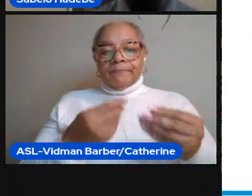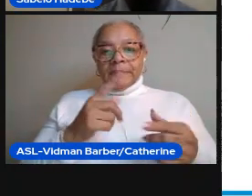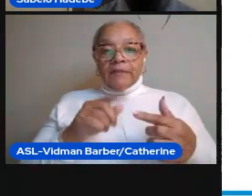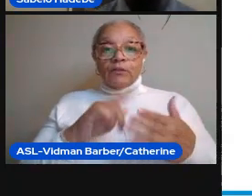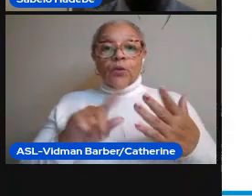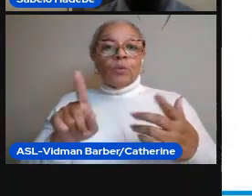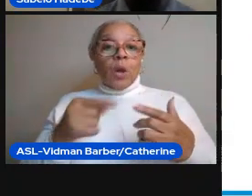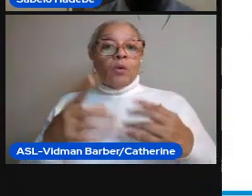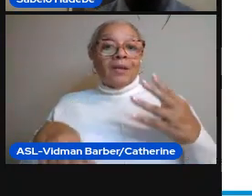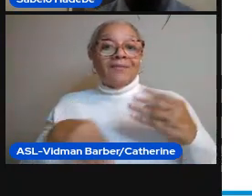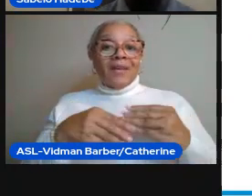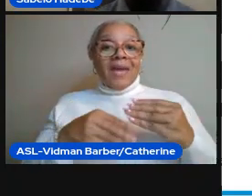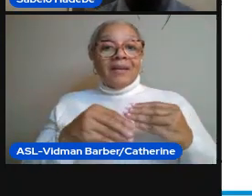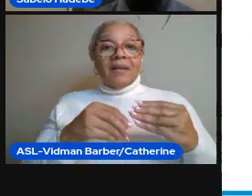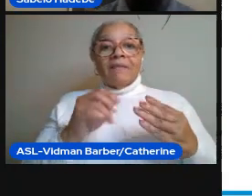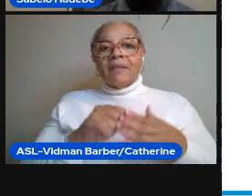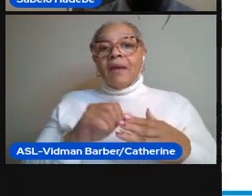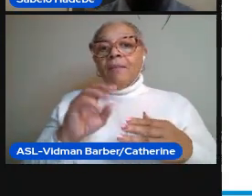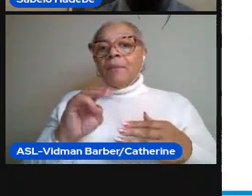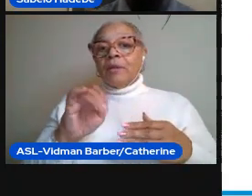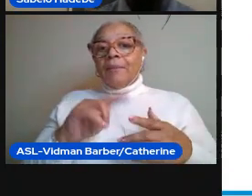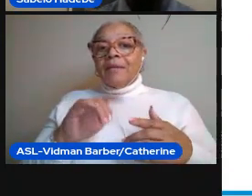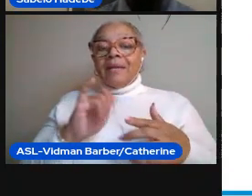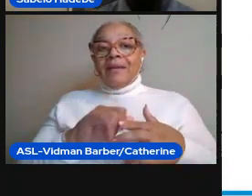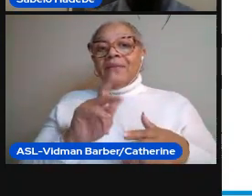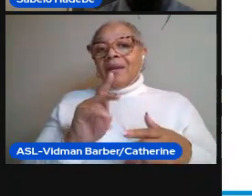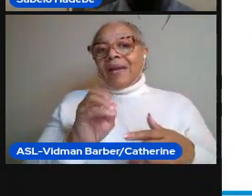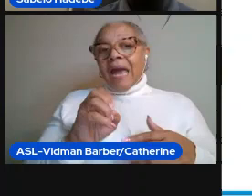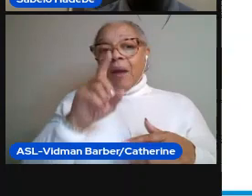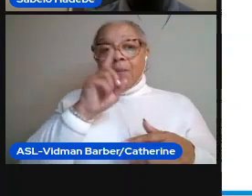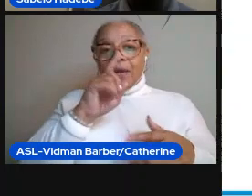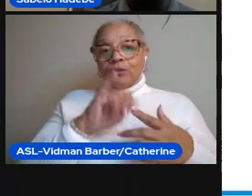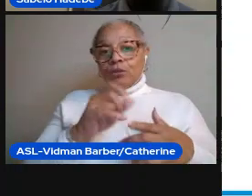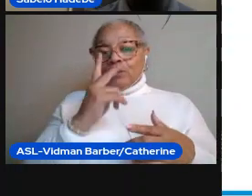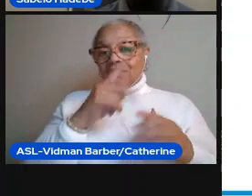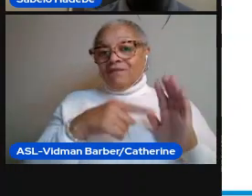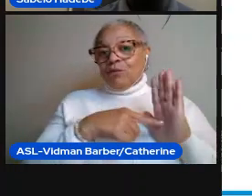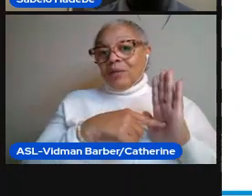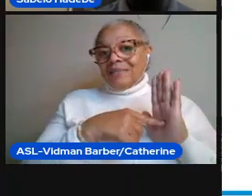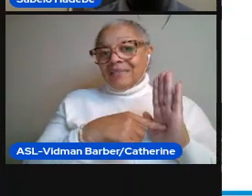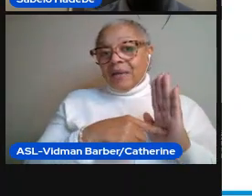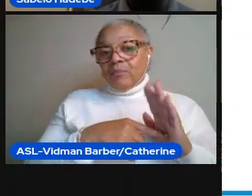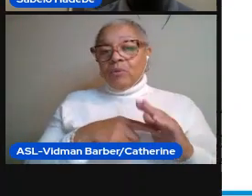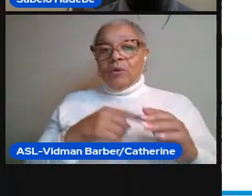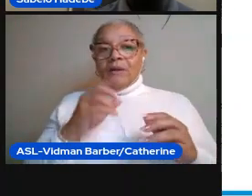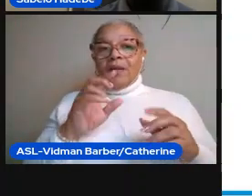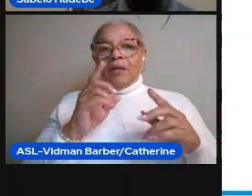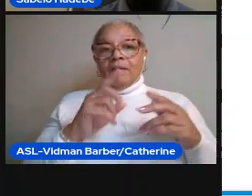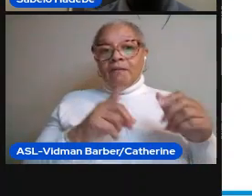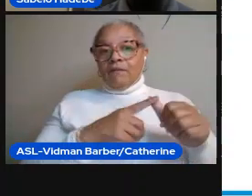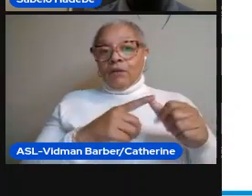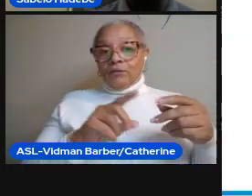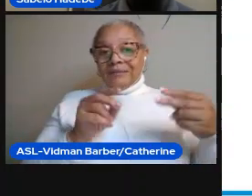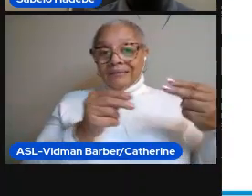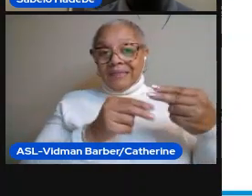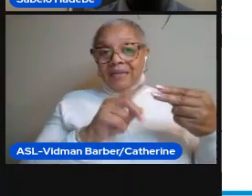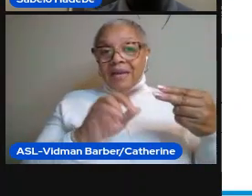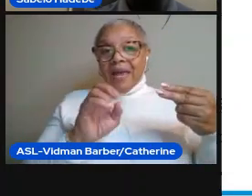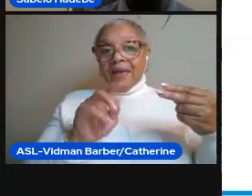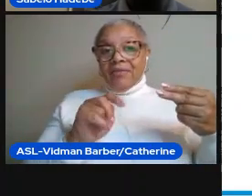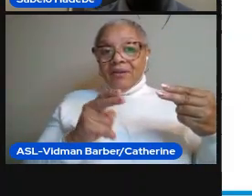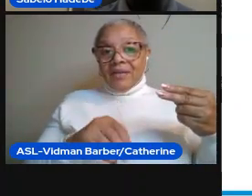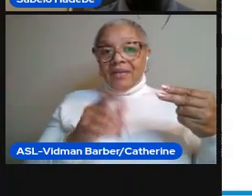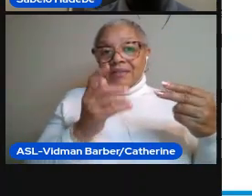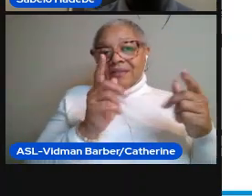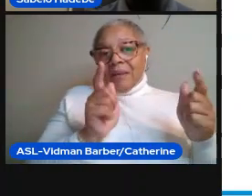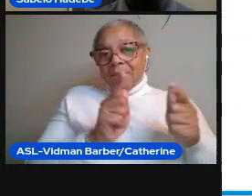these metabolites in the knockout mice. So you can see, for example, here, this is the ethanol, this is the amount of epidermal thickness that